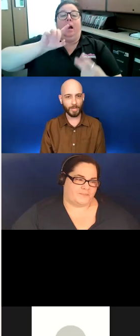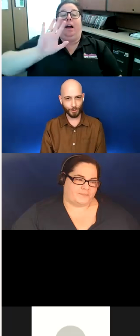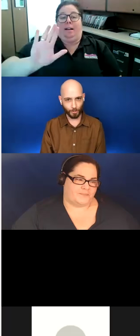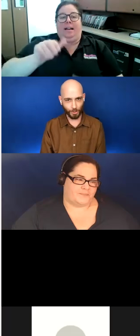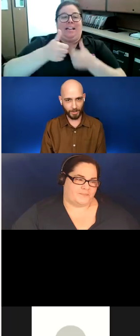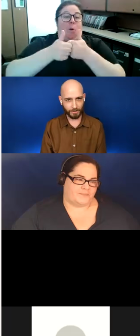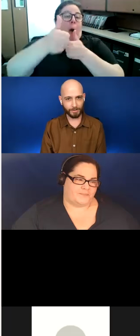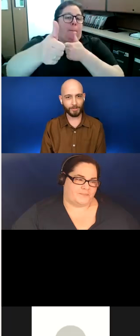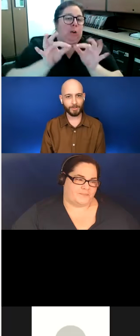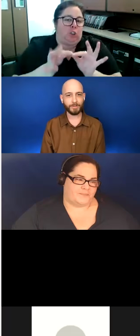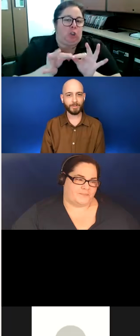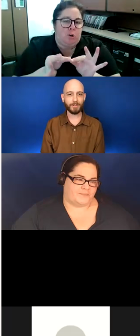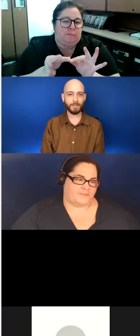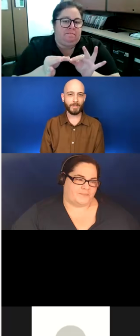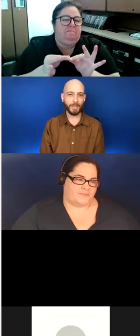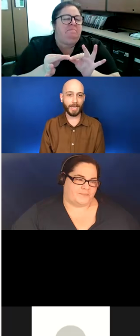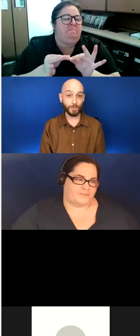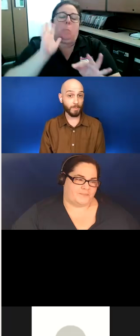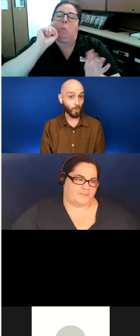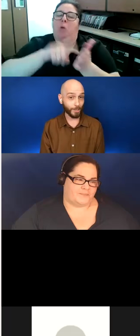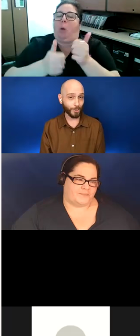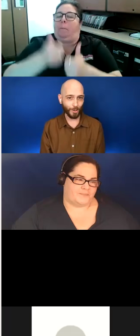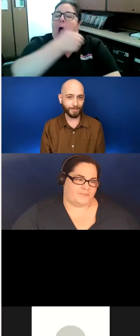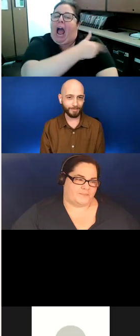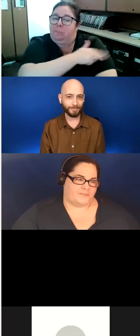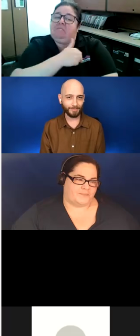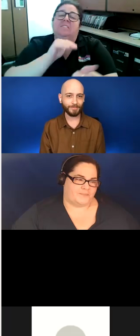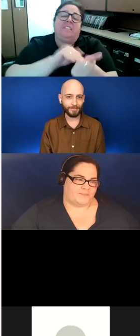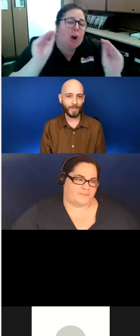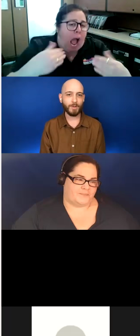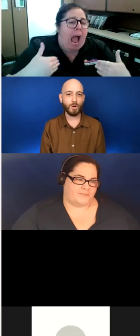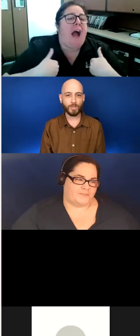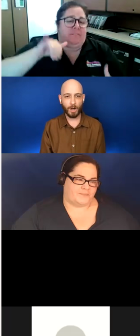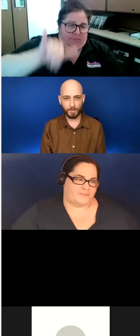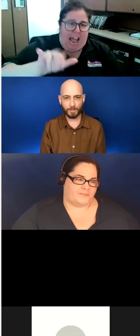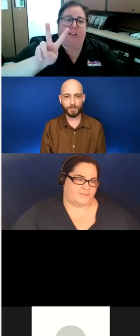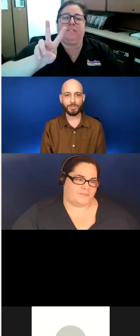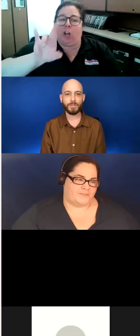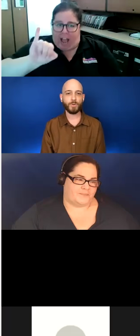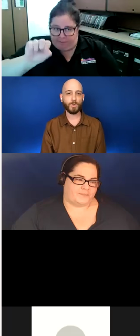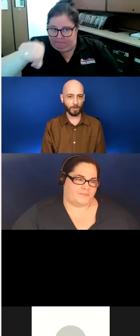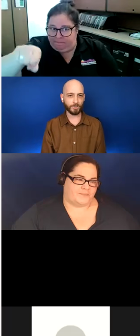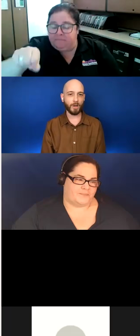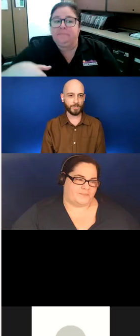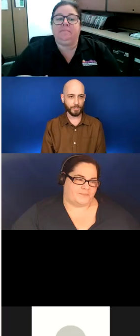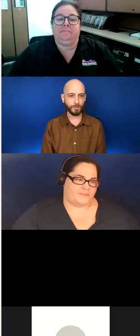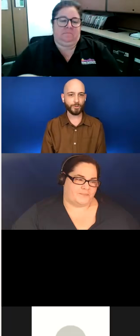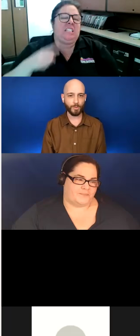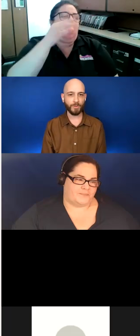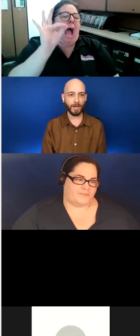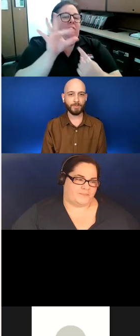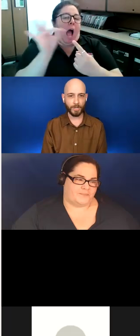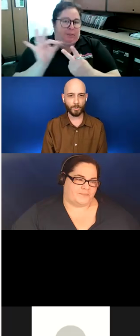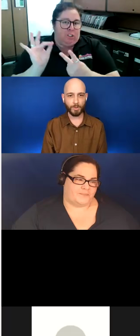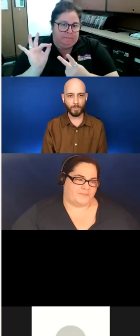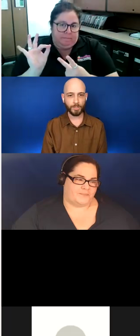Video remote interpreting is remote interpreting. Most hospitals or doctor's offices